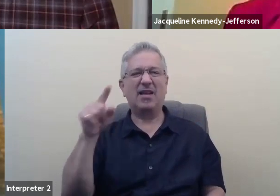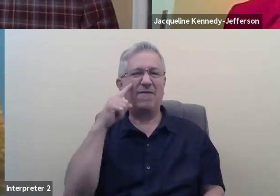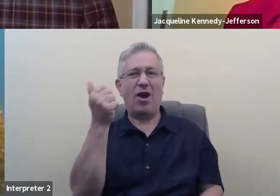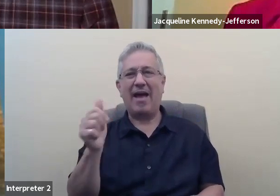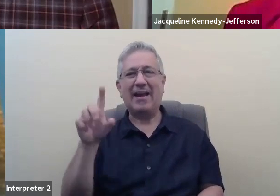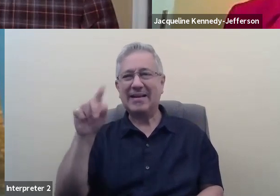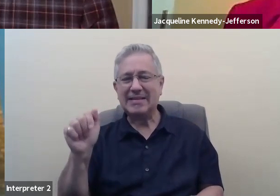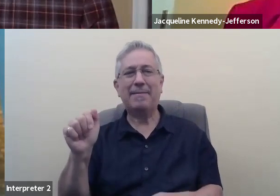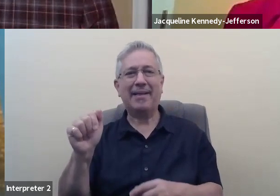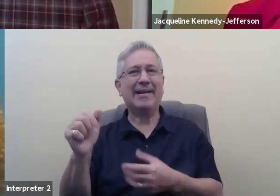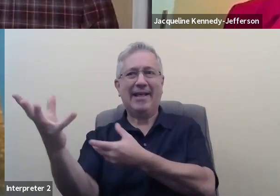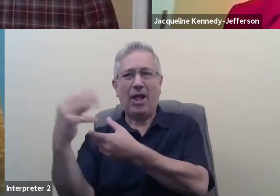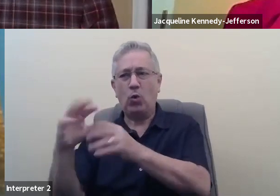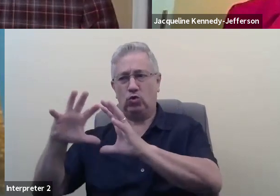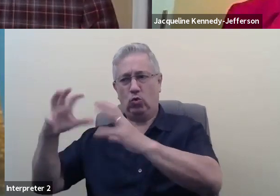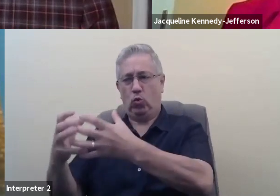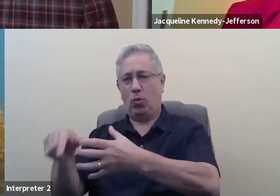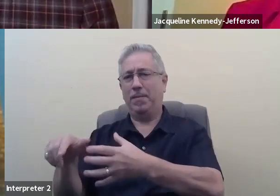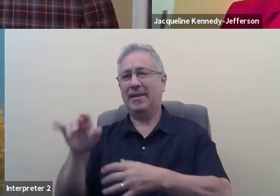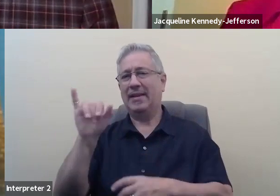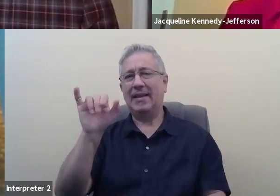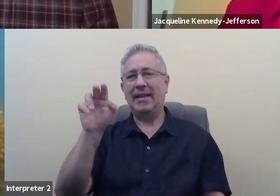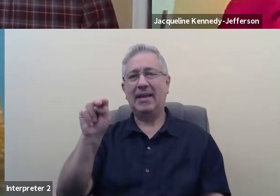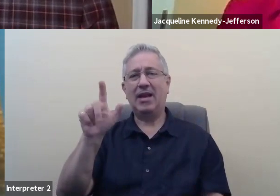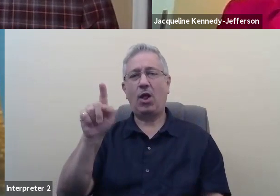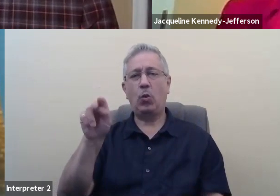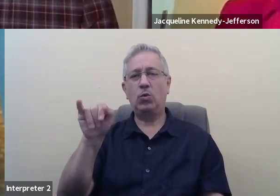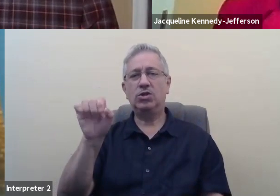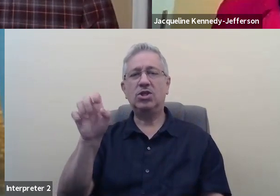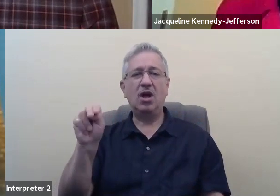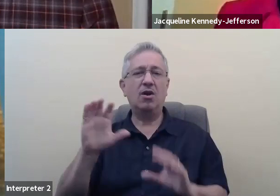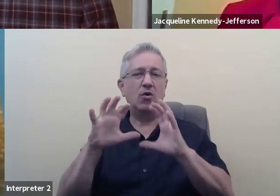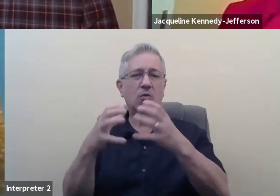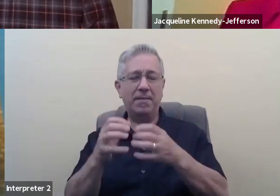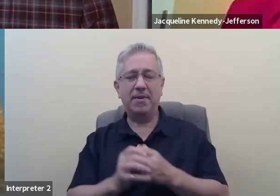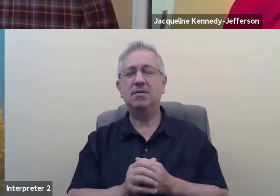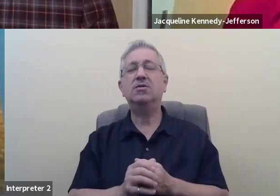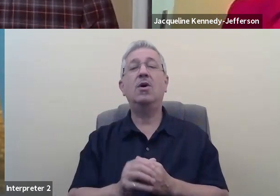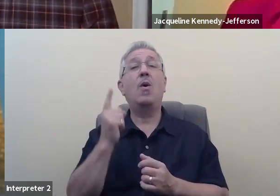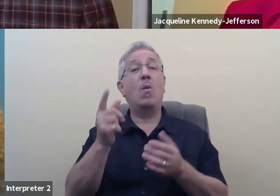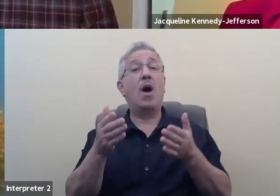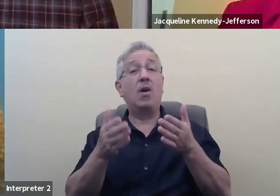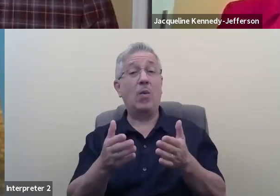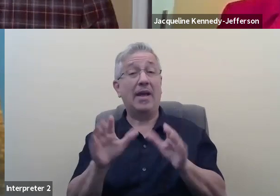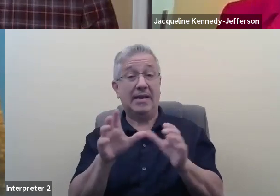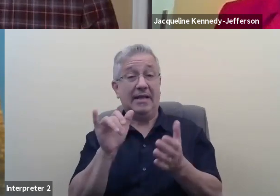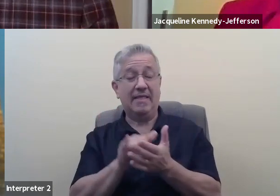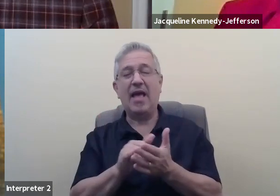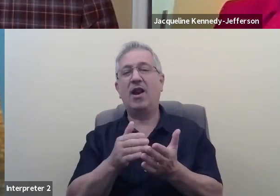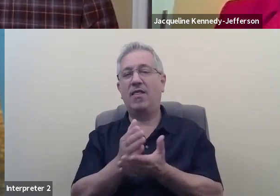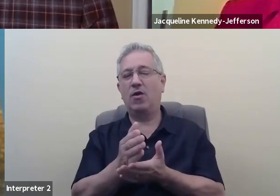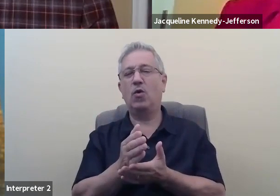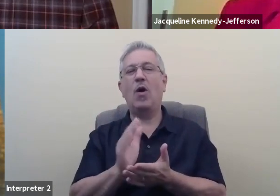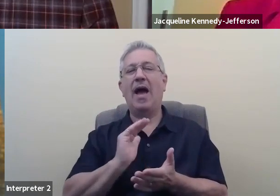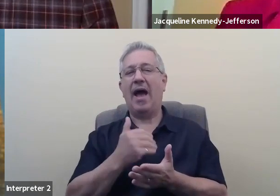creative, right? We thought about ways that we can bring folks together. And so one way they did that is through cross EIG